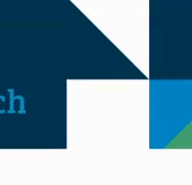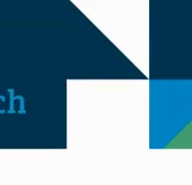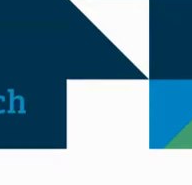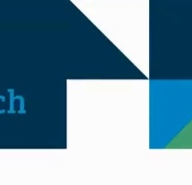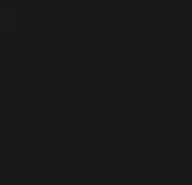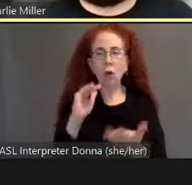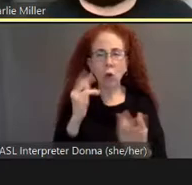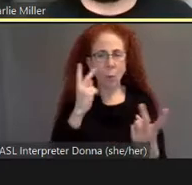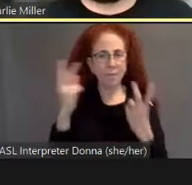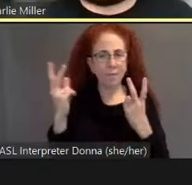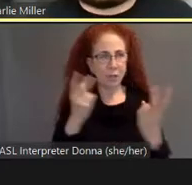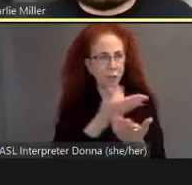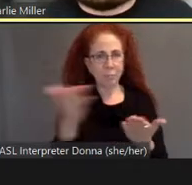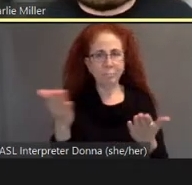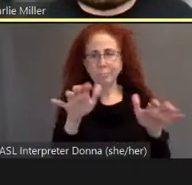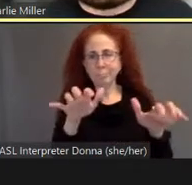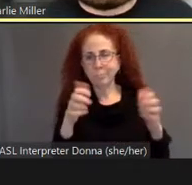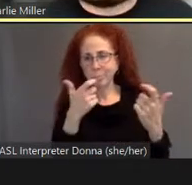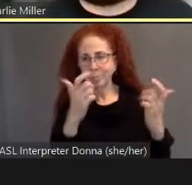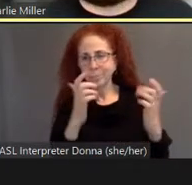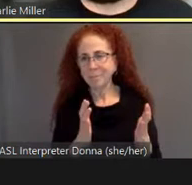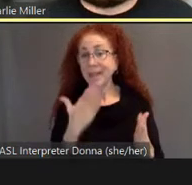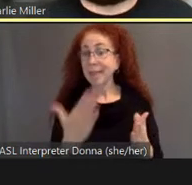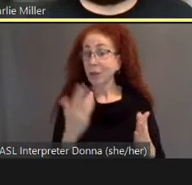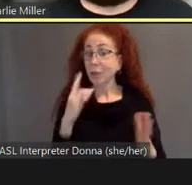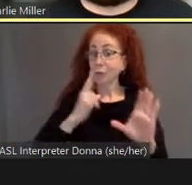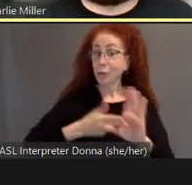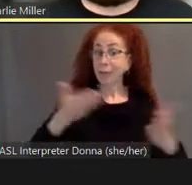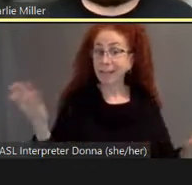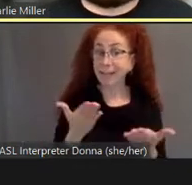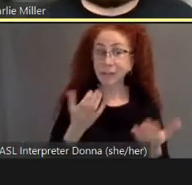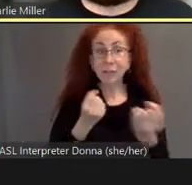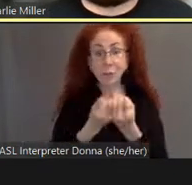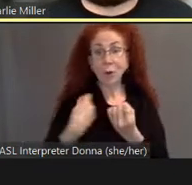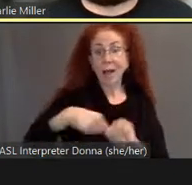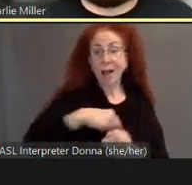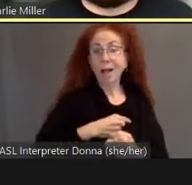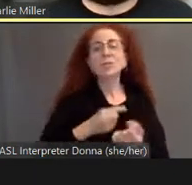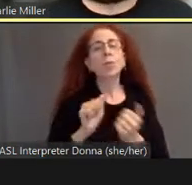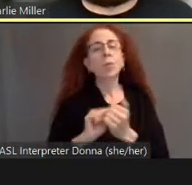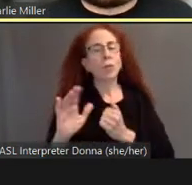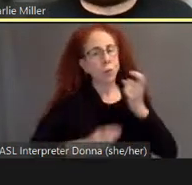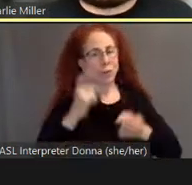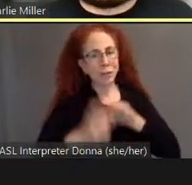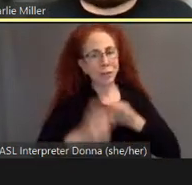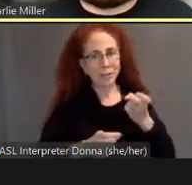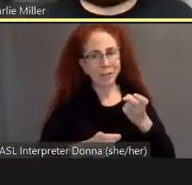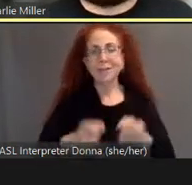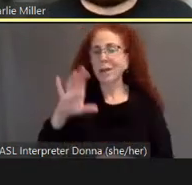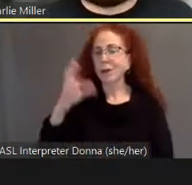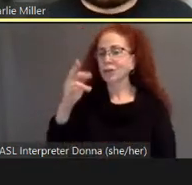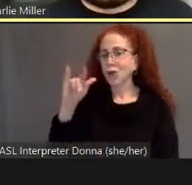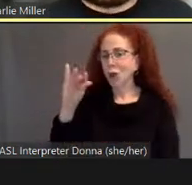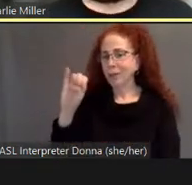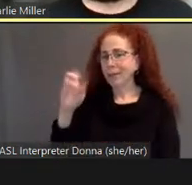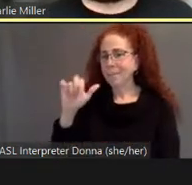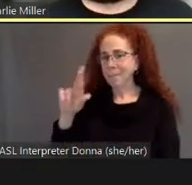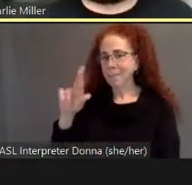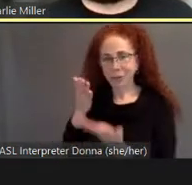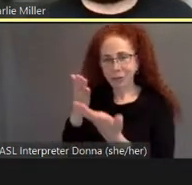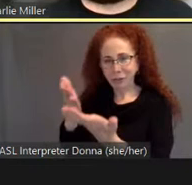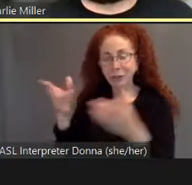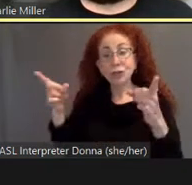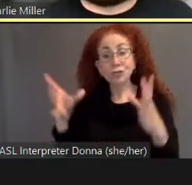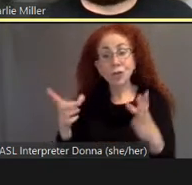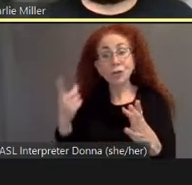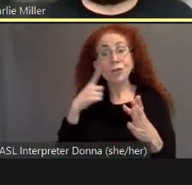vision patrons. Thank you for being with us and supporting us through your donations. My name is Charlie Miller. I'm the